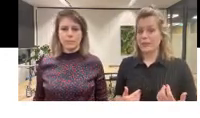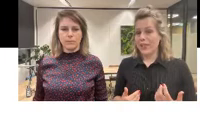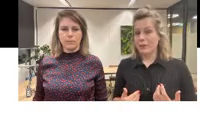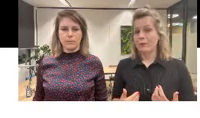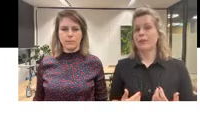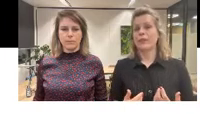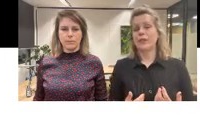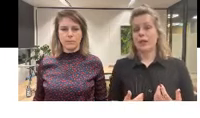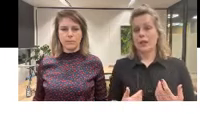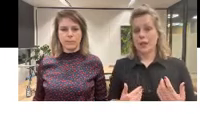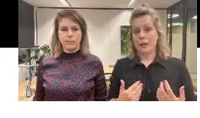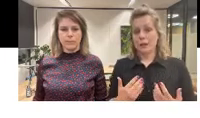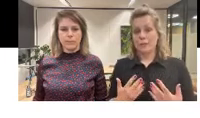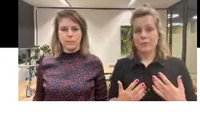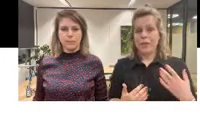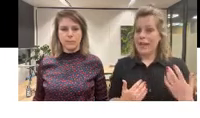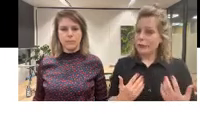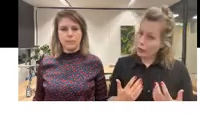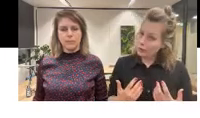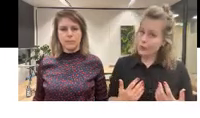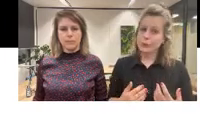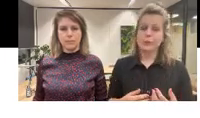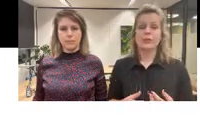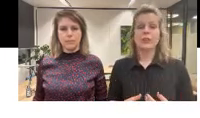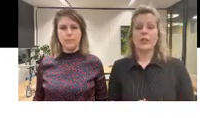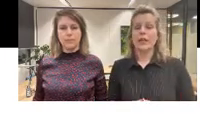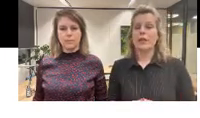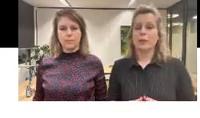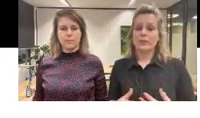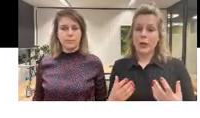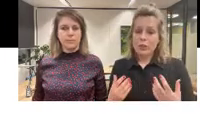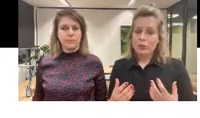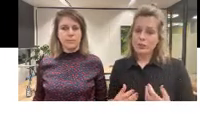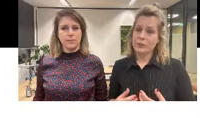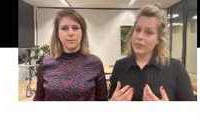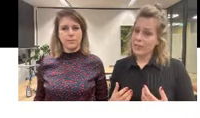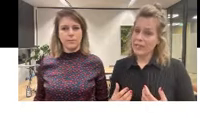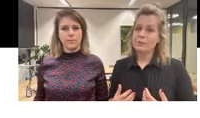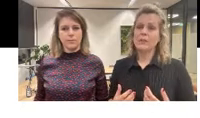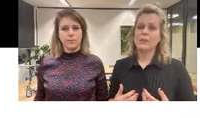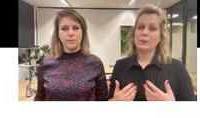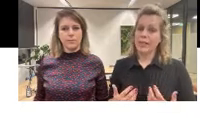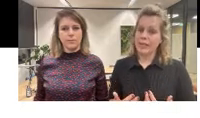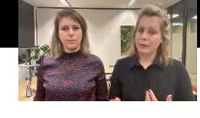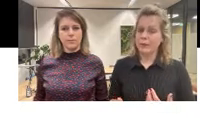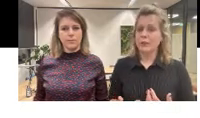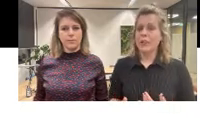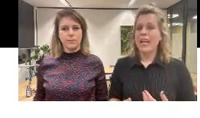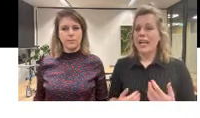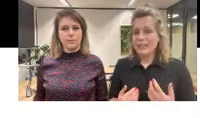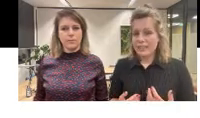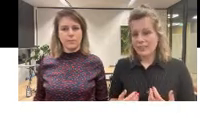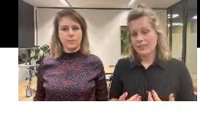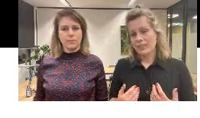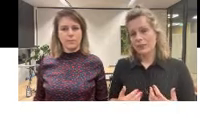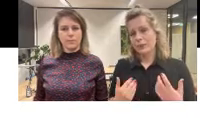risky behavior, like drug abuse. We also see reenactment in behavior